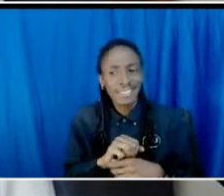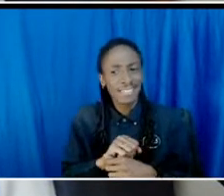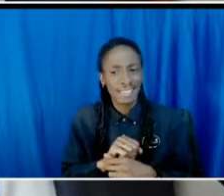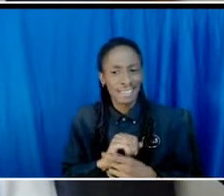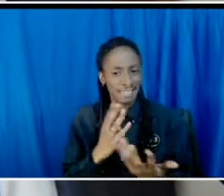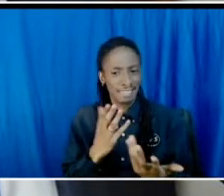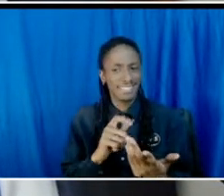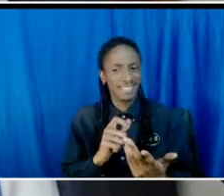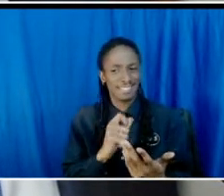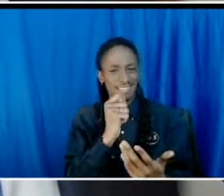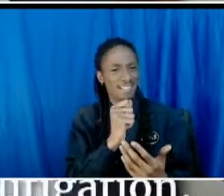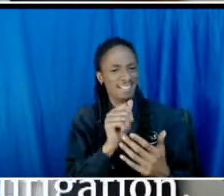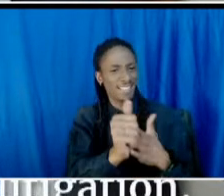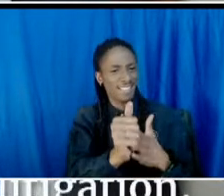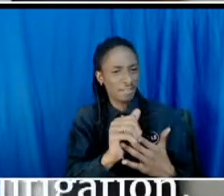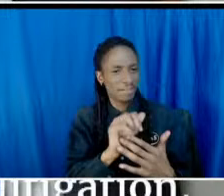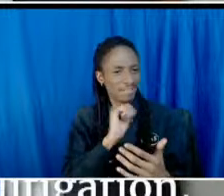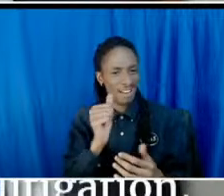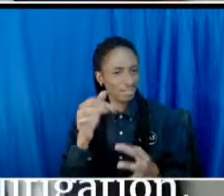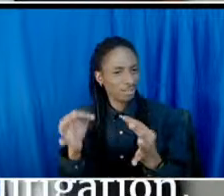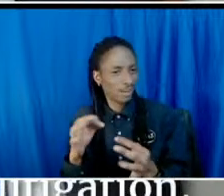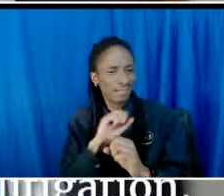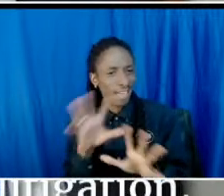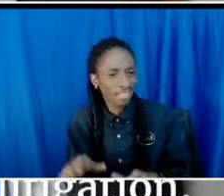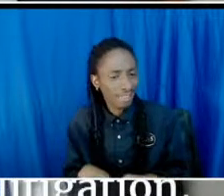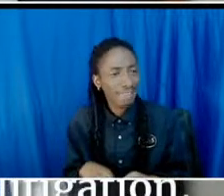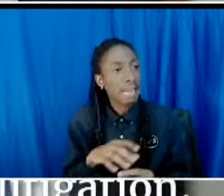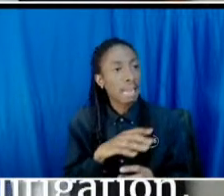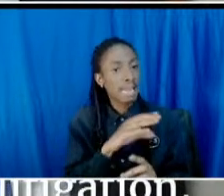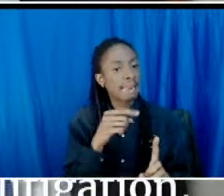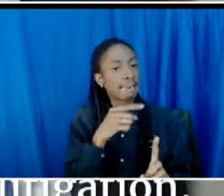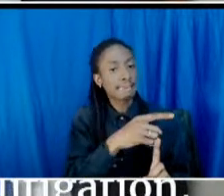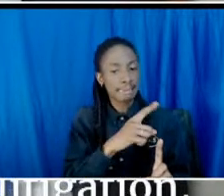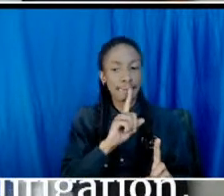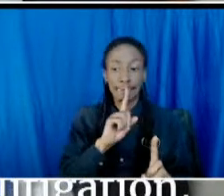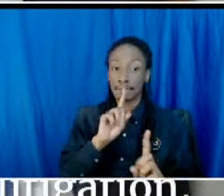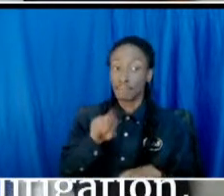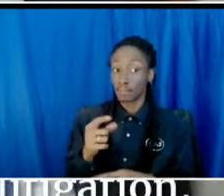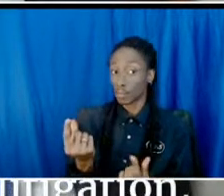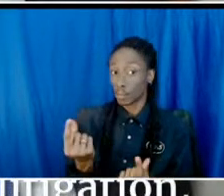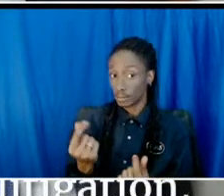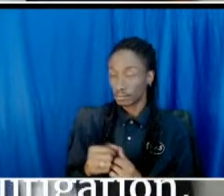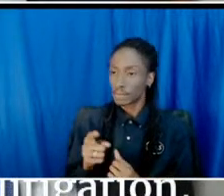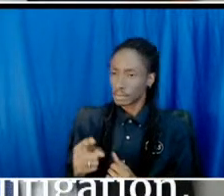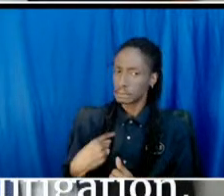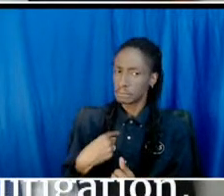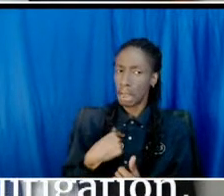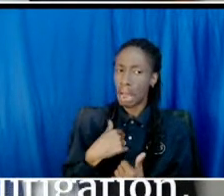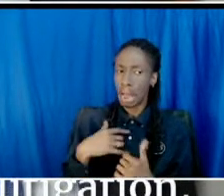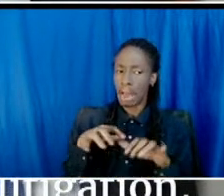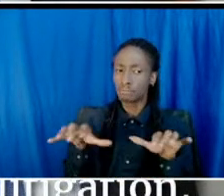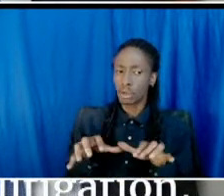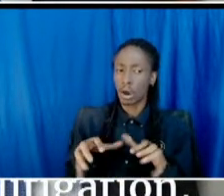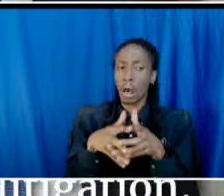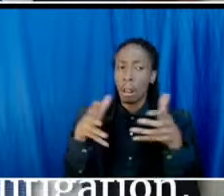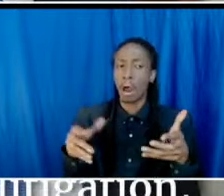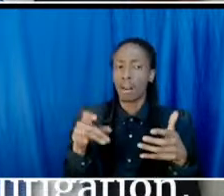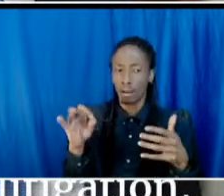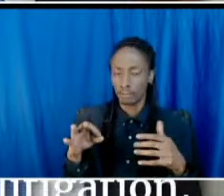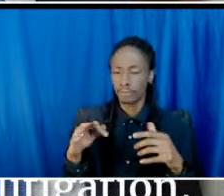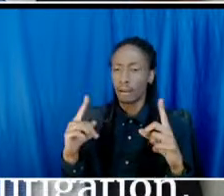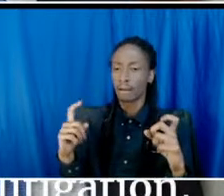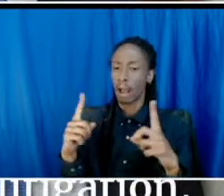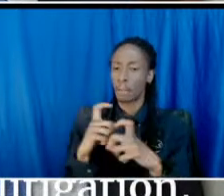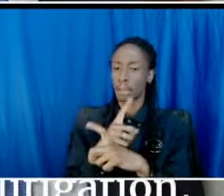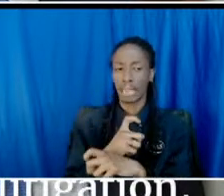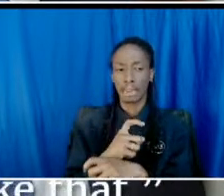jury. And he kind of retorted by saying, well, I've done a lot of very complicated